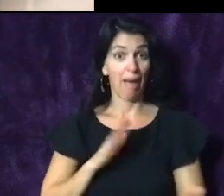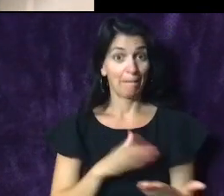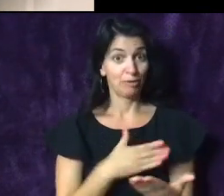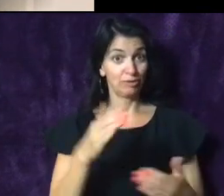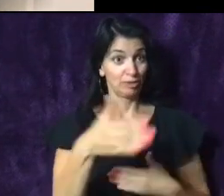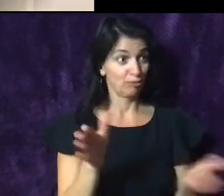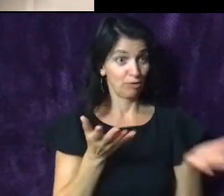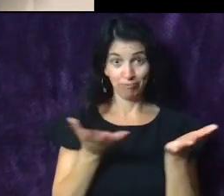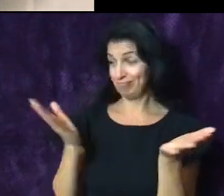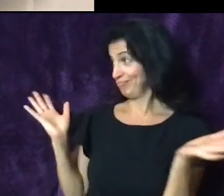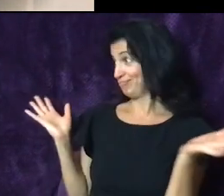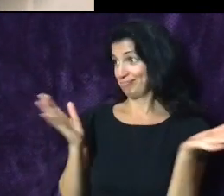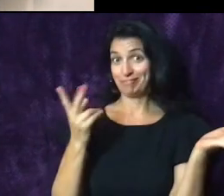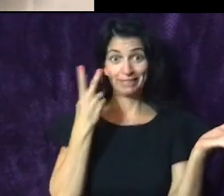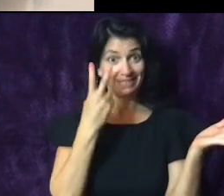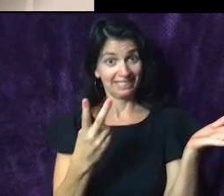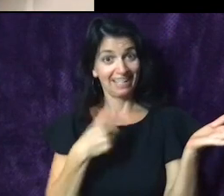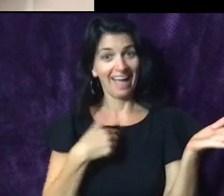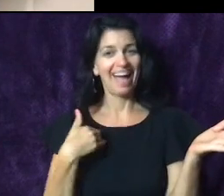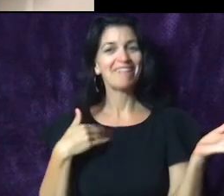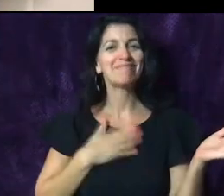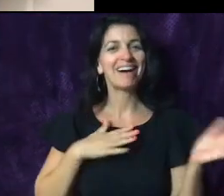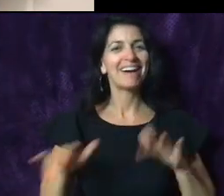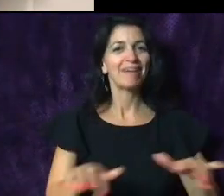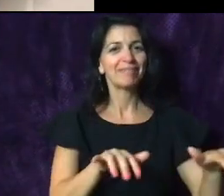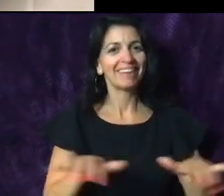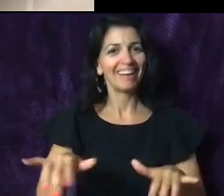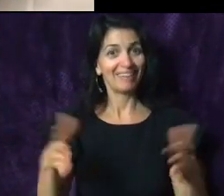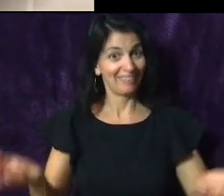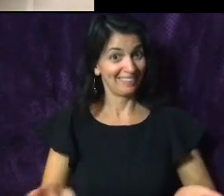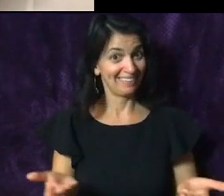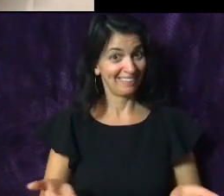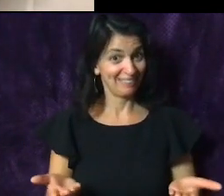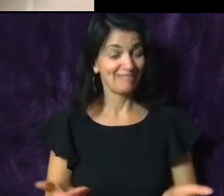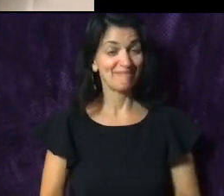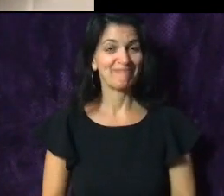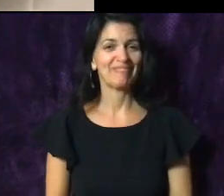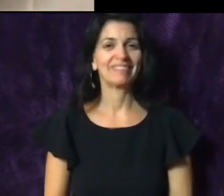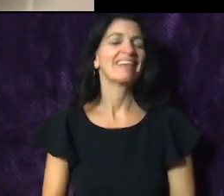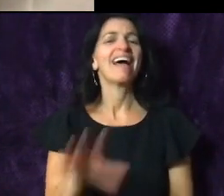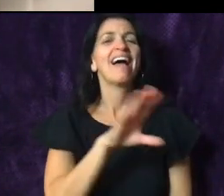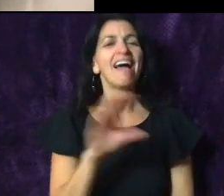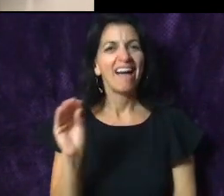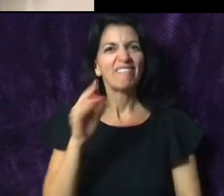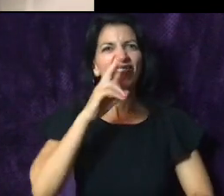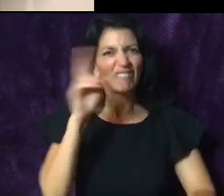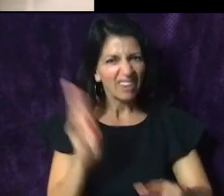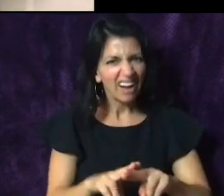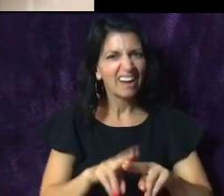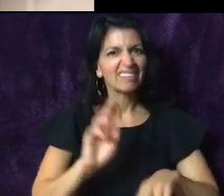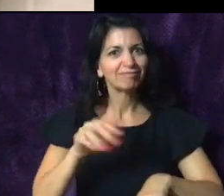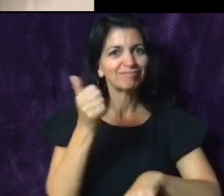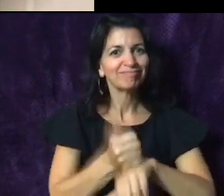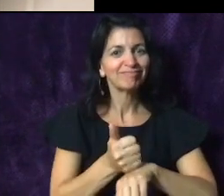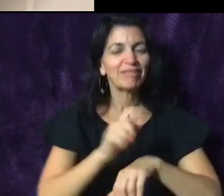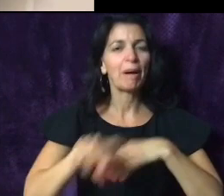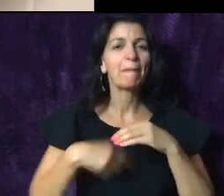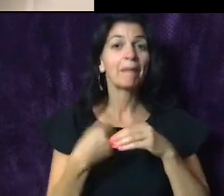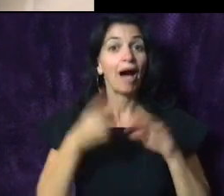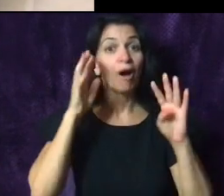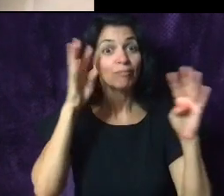see that I have my piano right here. And I've got something fun set up to show you about